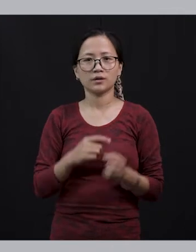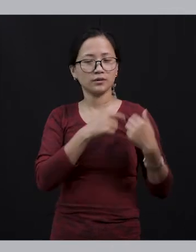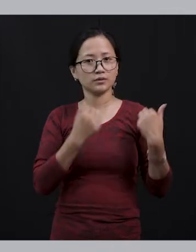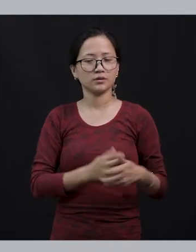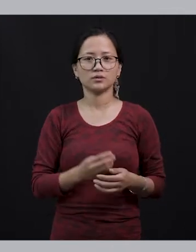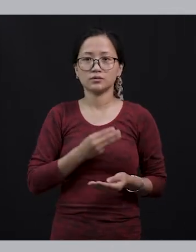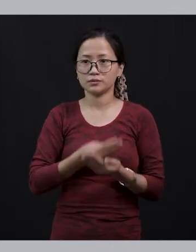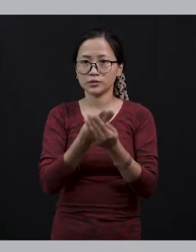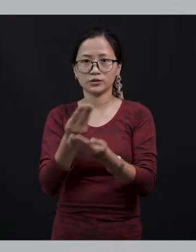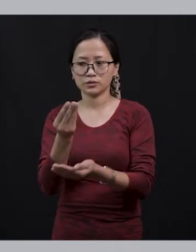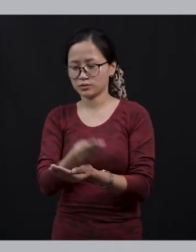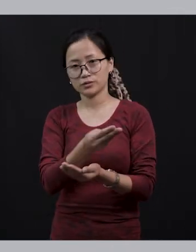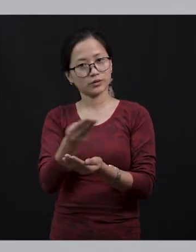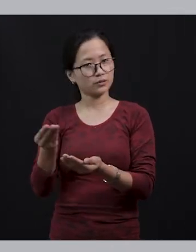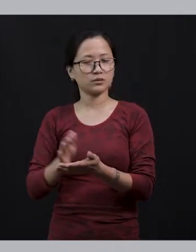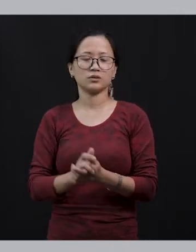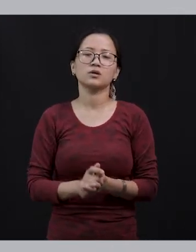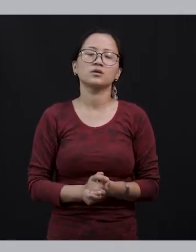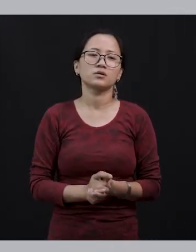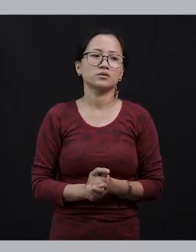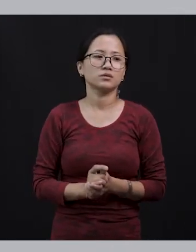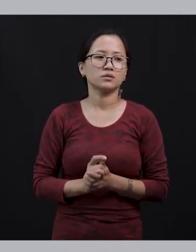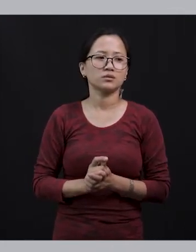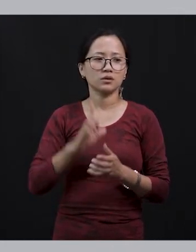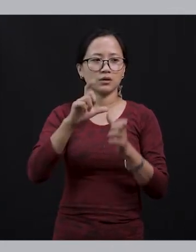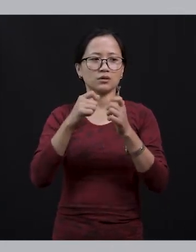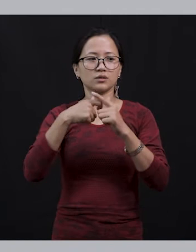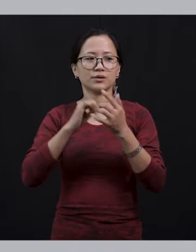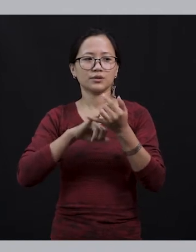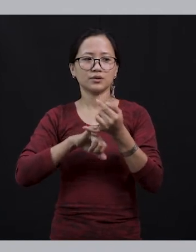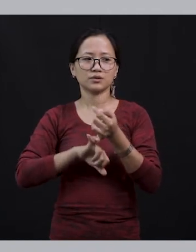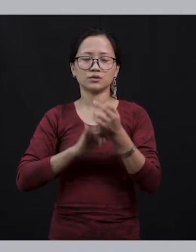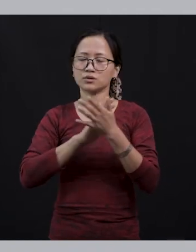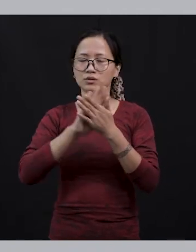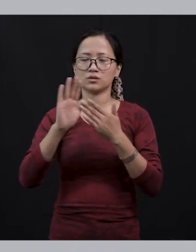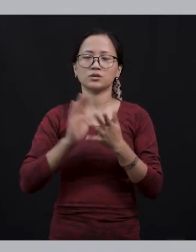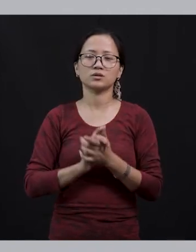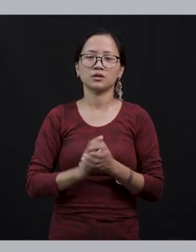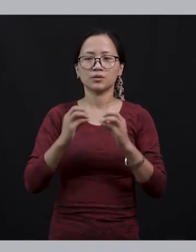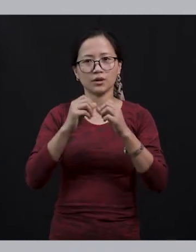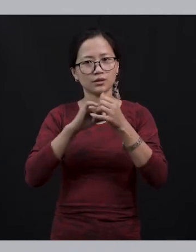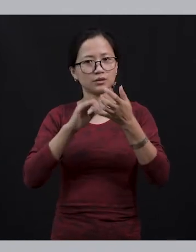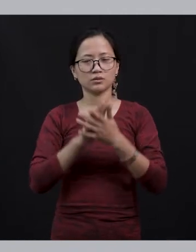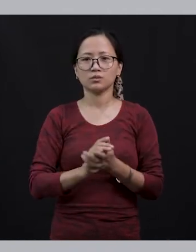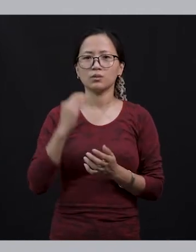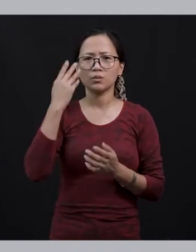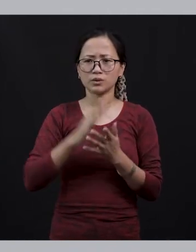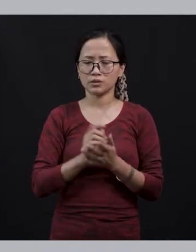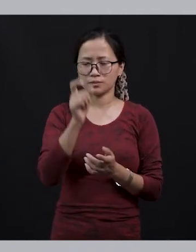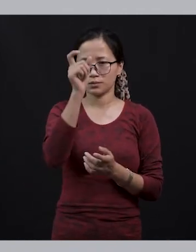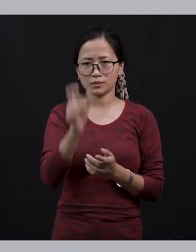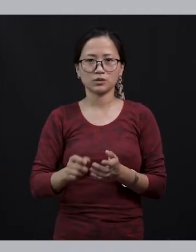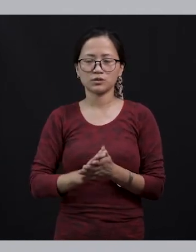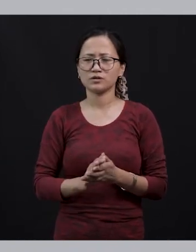was also known as Laksh Baksh. Laksh Baksh means when a person is very,